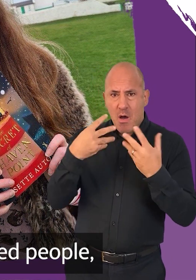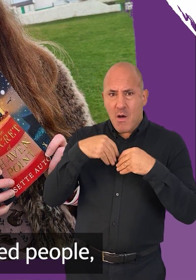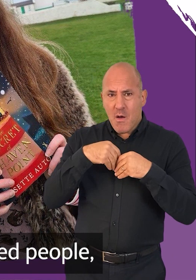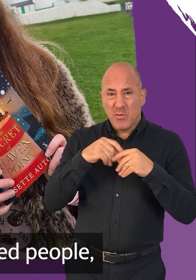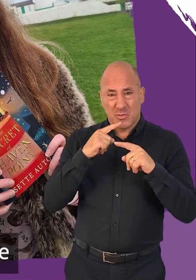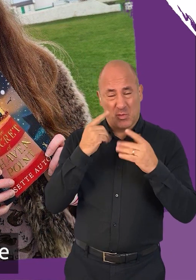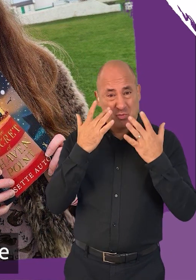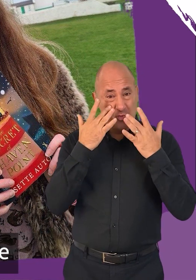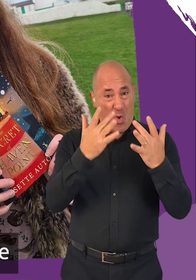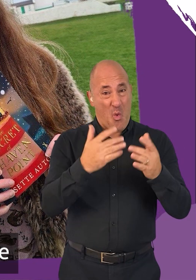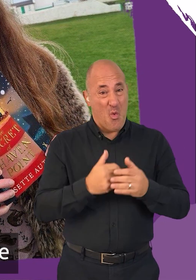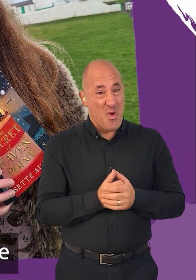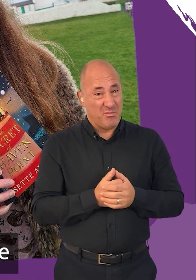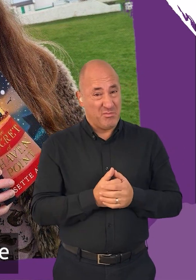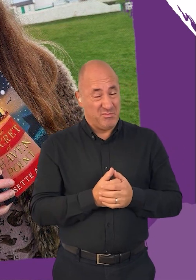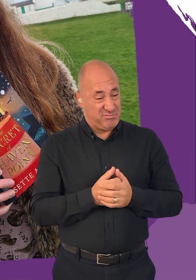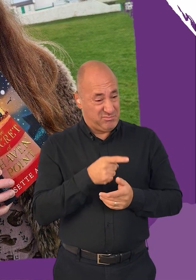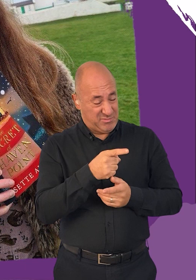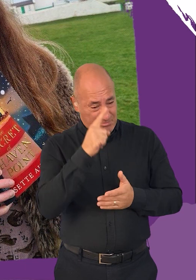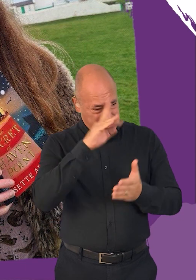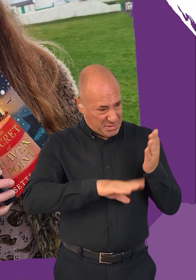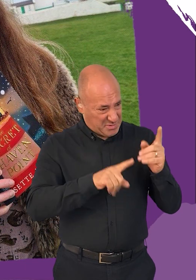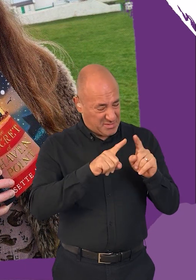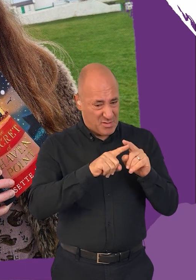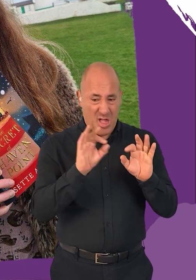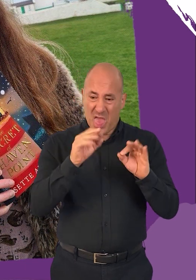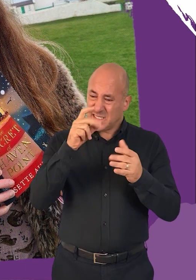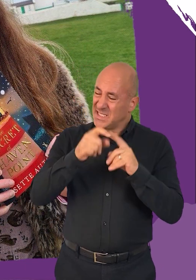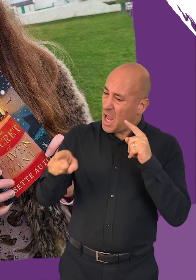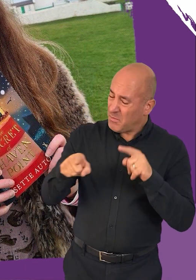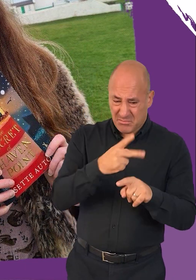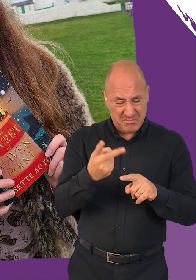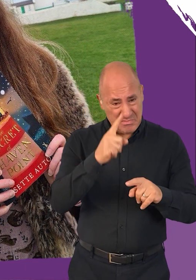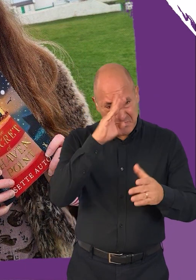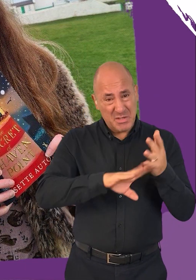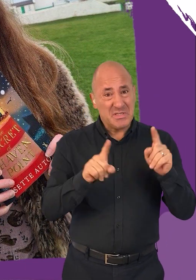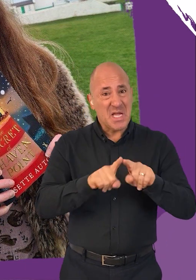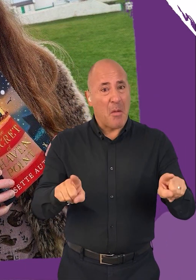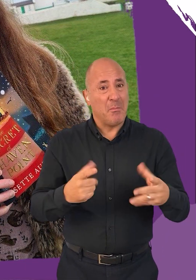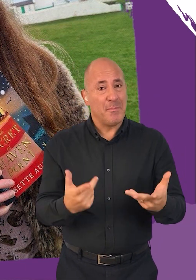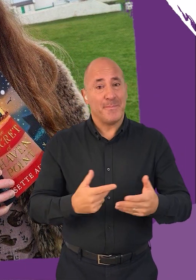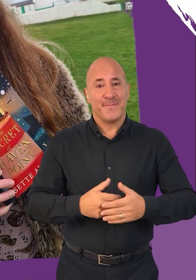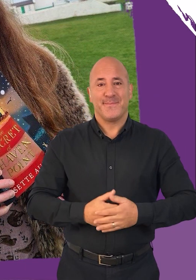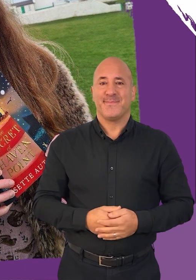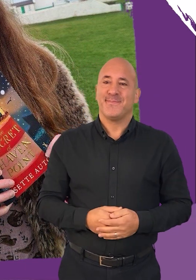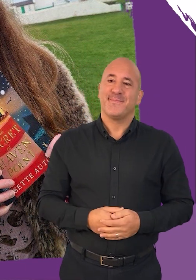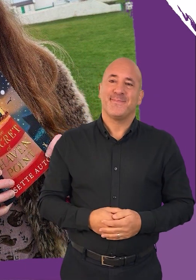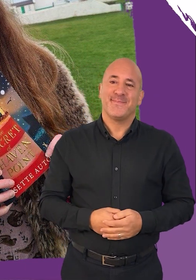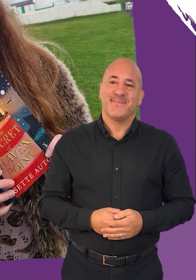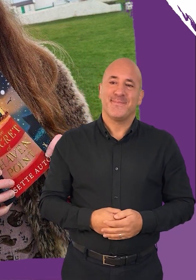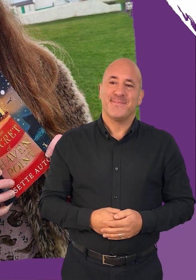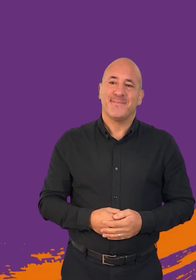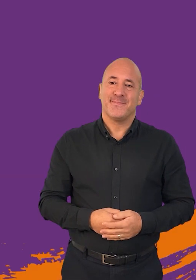disabled people, as well as showing that they can have the same kind of experiences as non-disabled people.